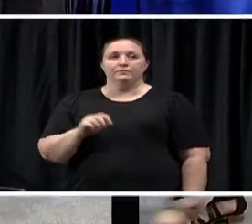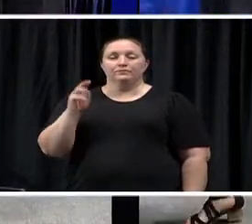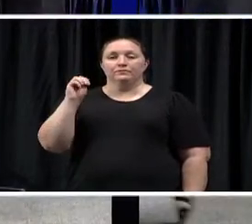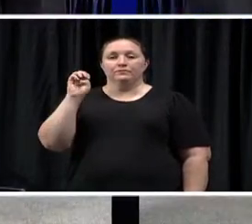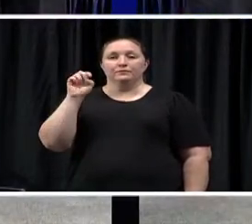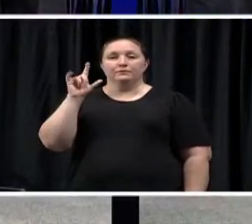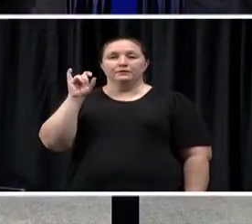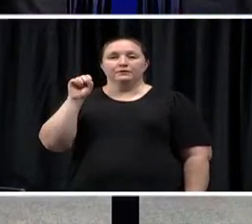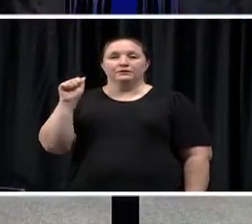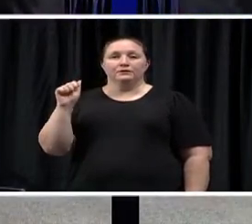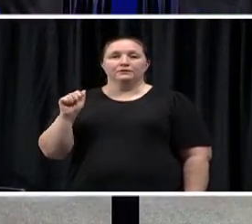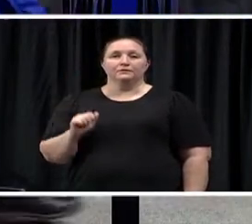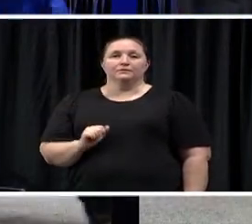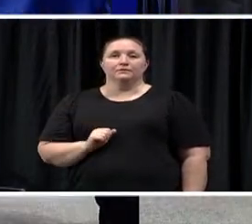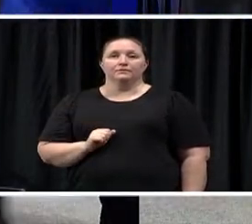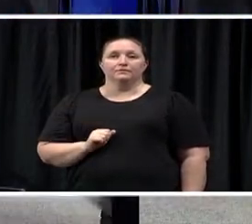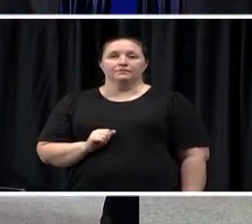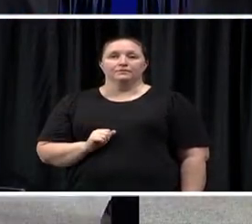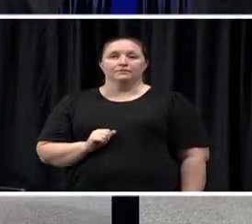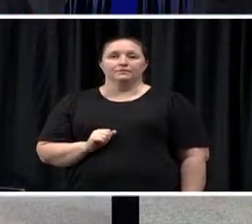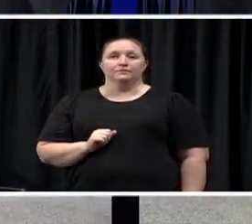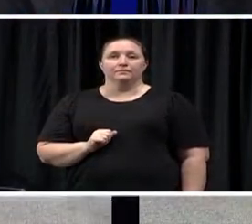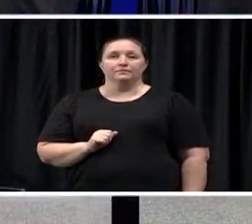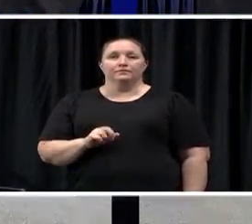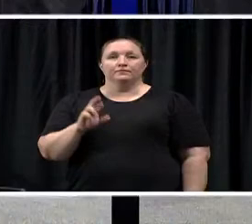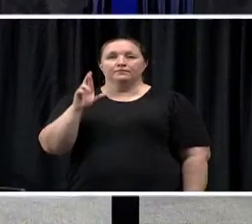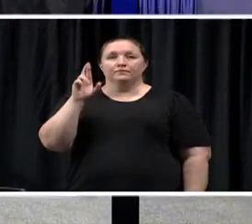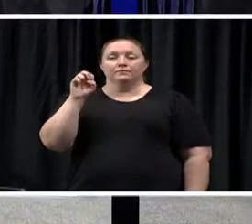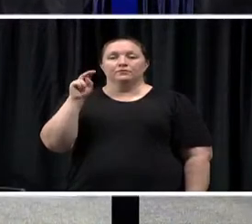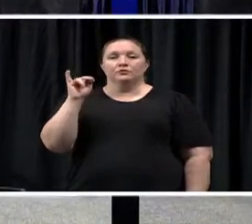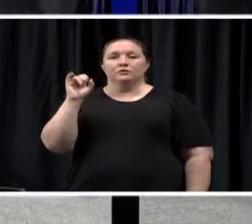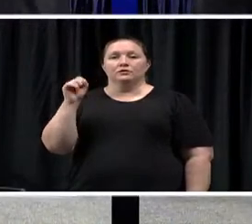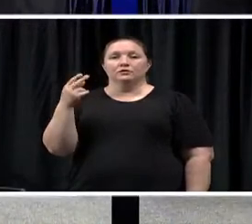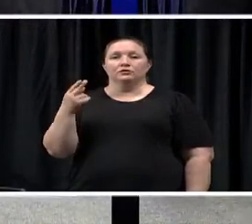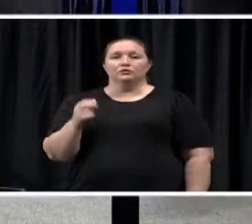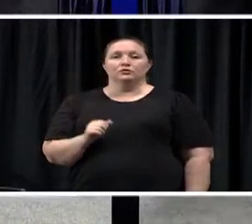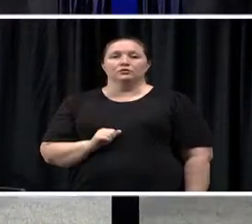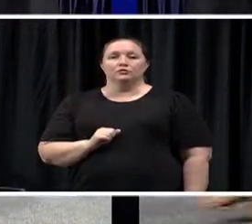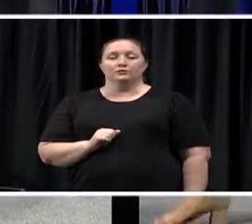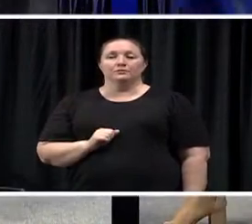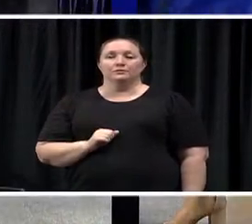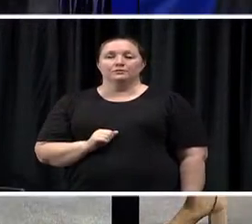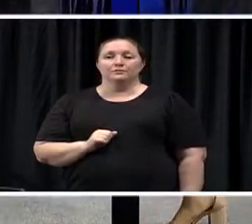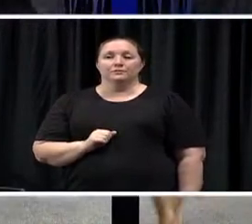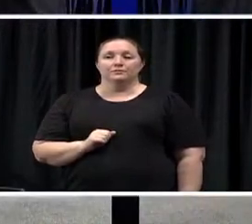Melissa Ariano Pia Contreras. Renish Padel.